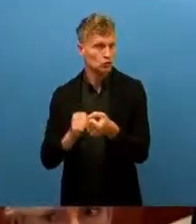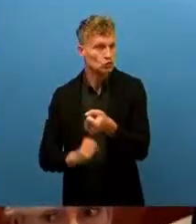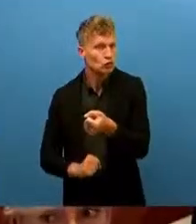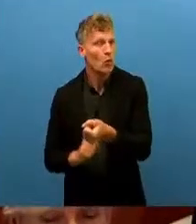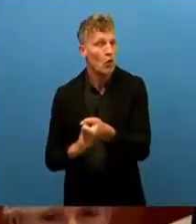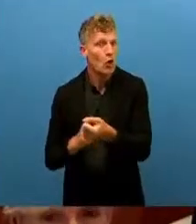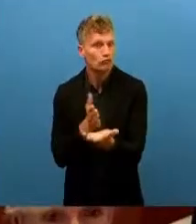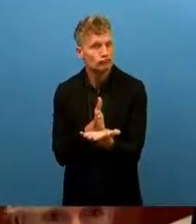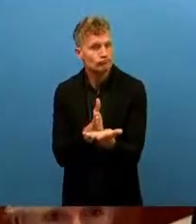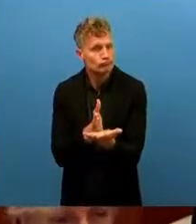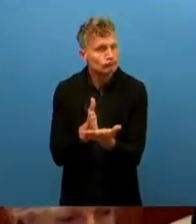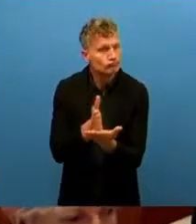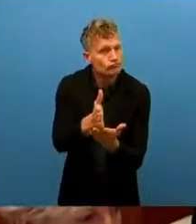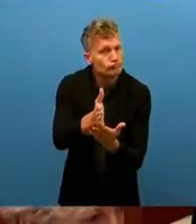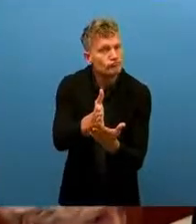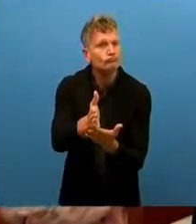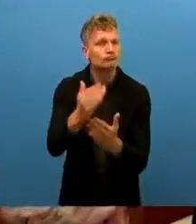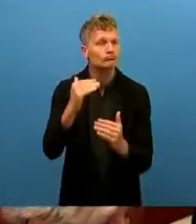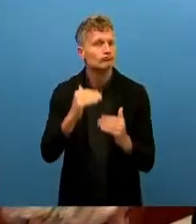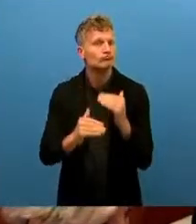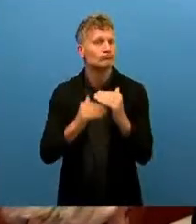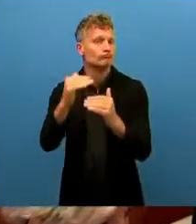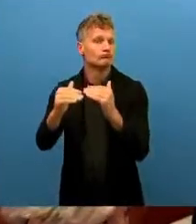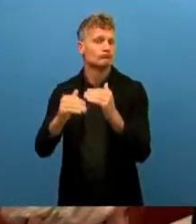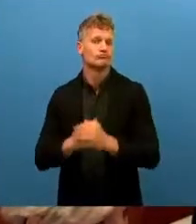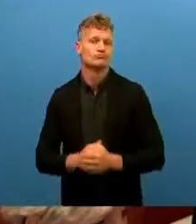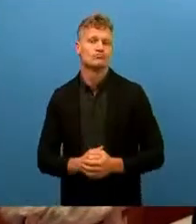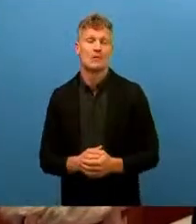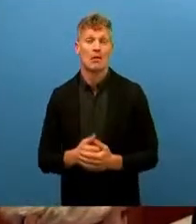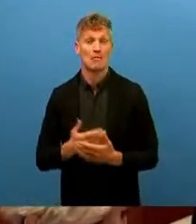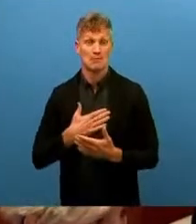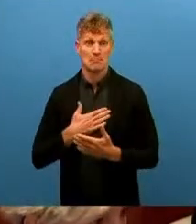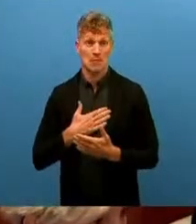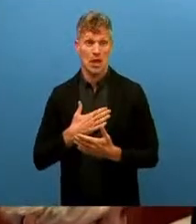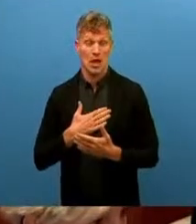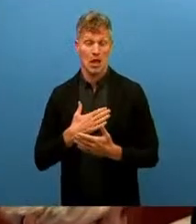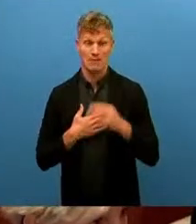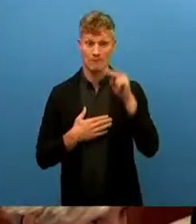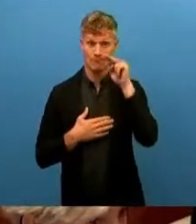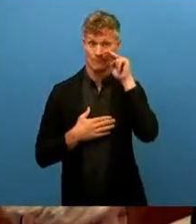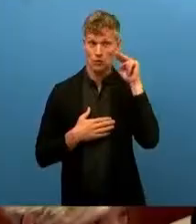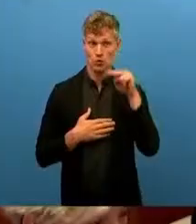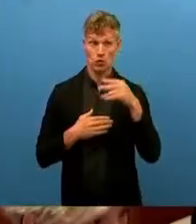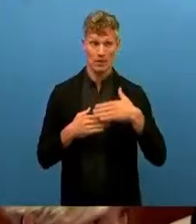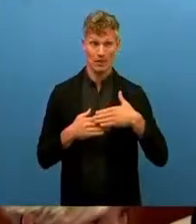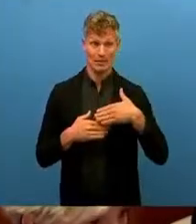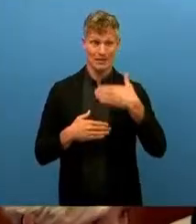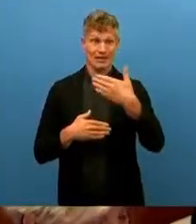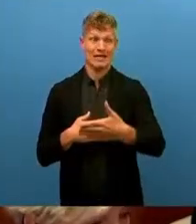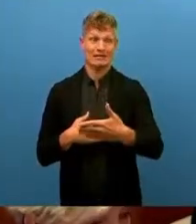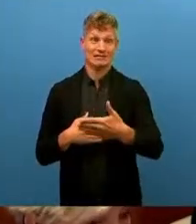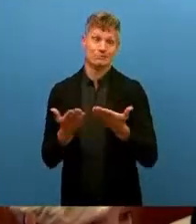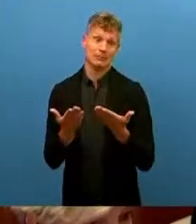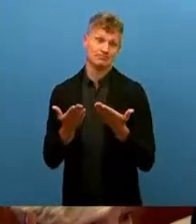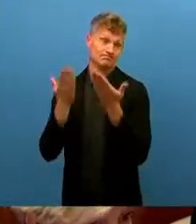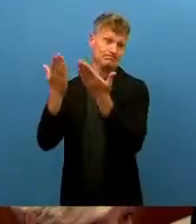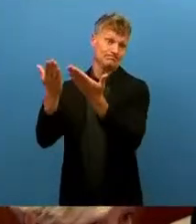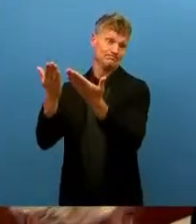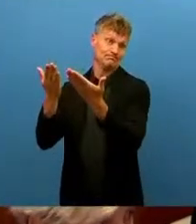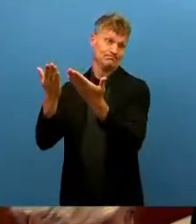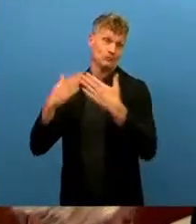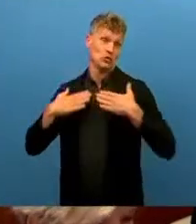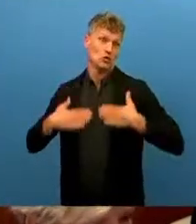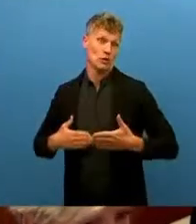Indigenous co-facilitator, my only view about the next step is this is now in the hand of the Human Rights Council to